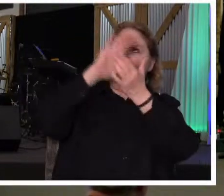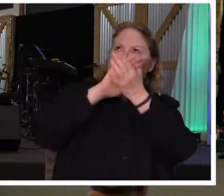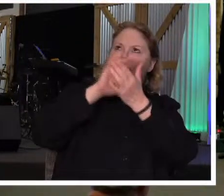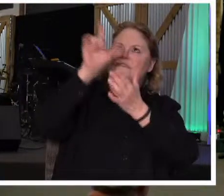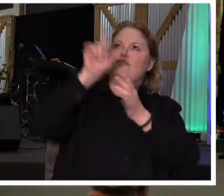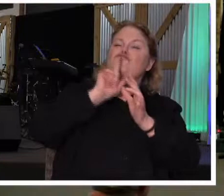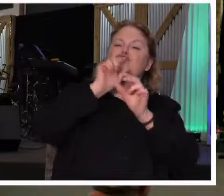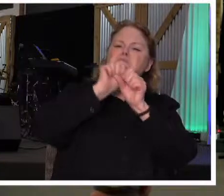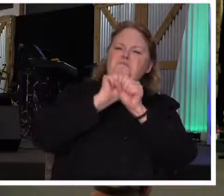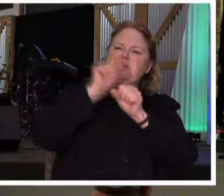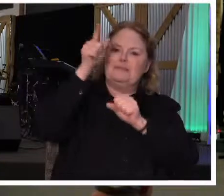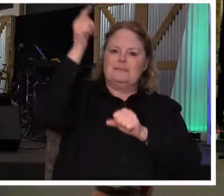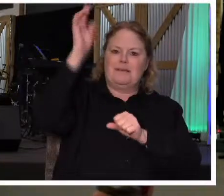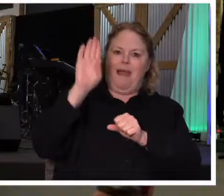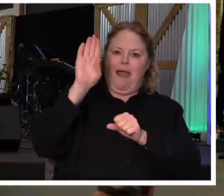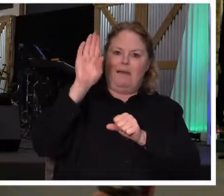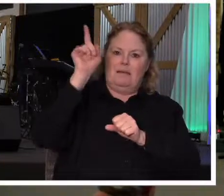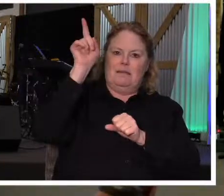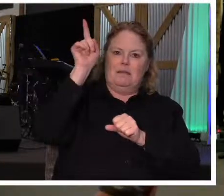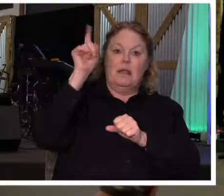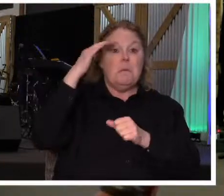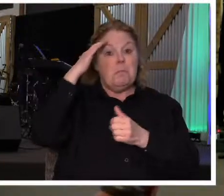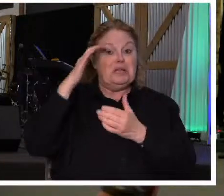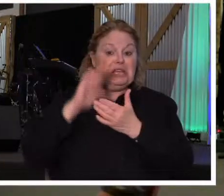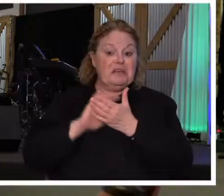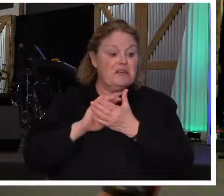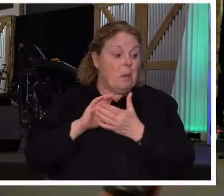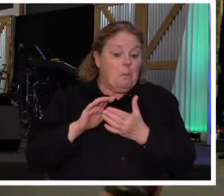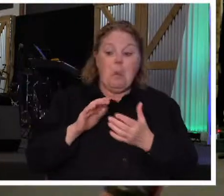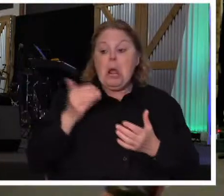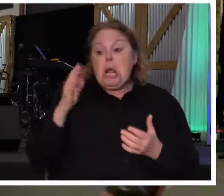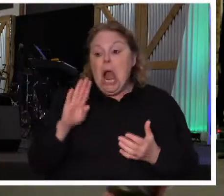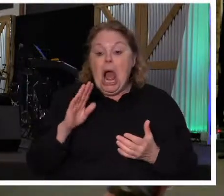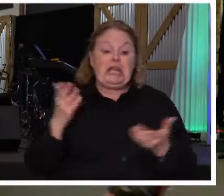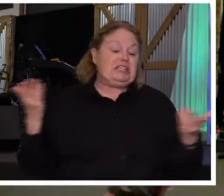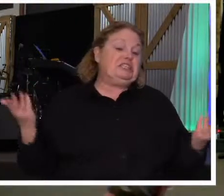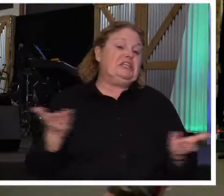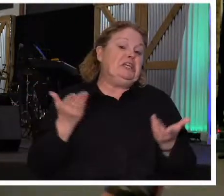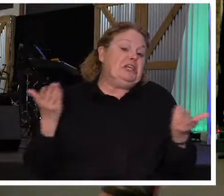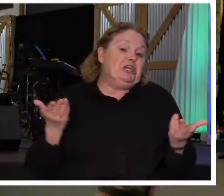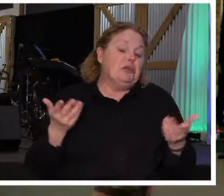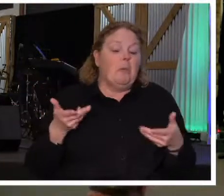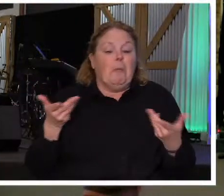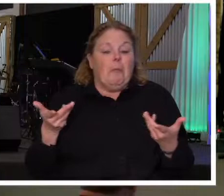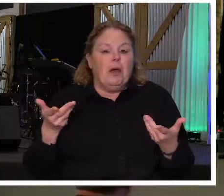or believing that God exists and actually having an experience with God's